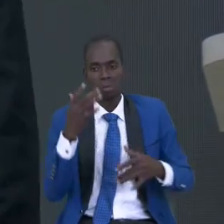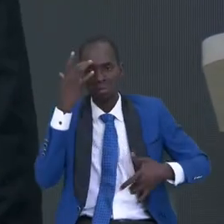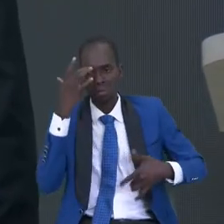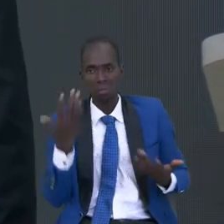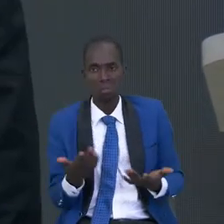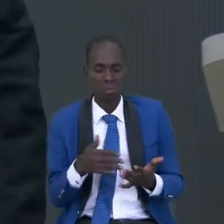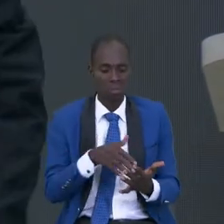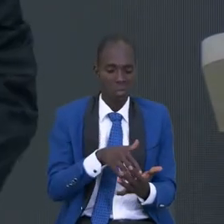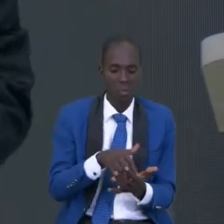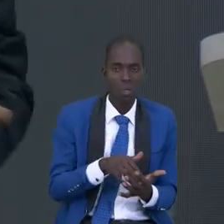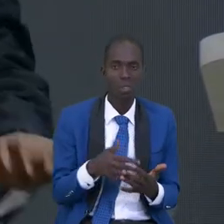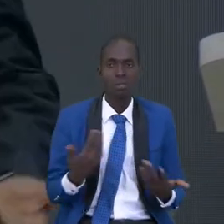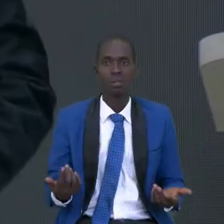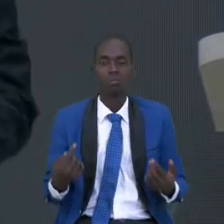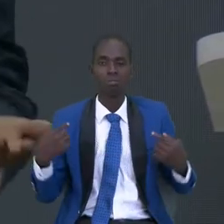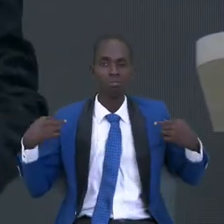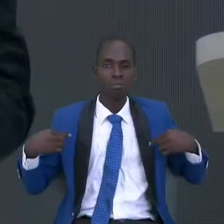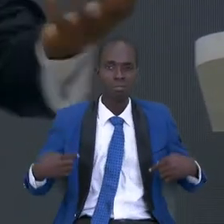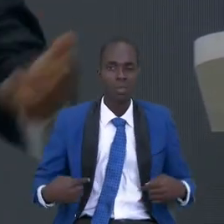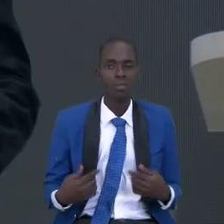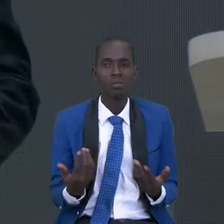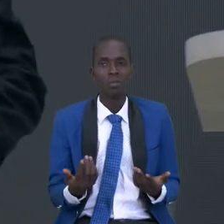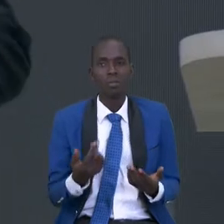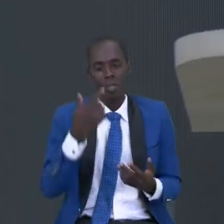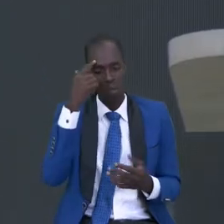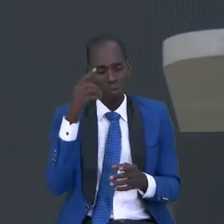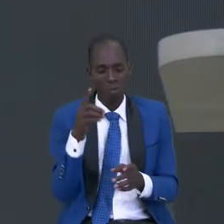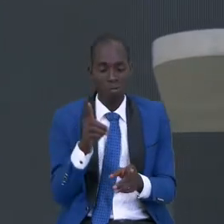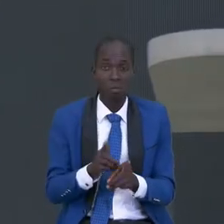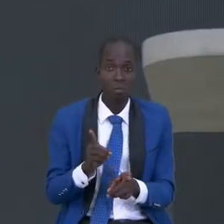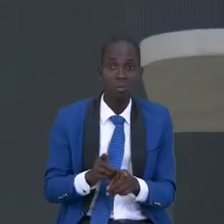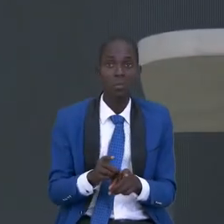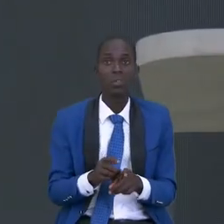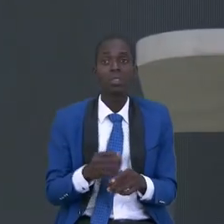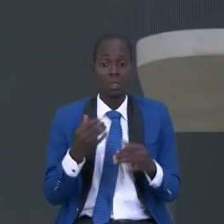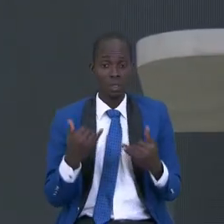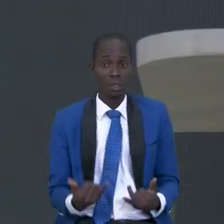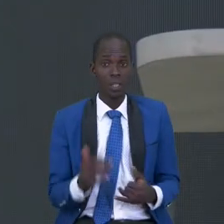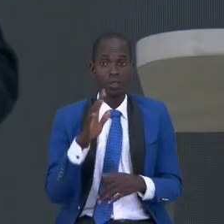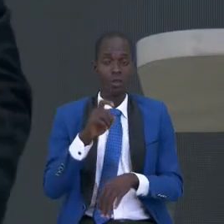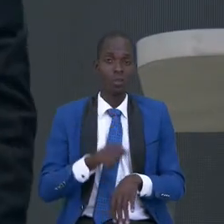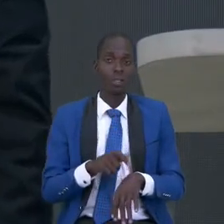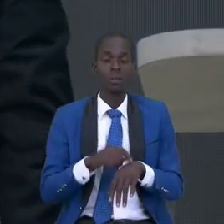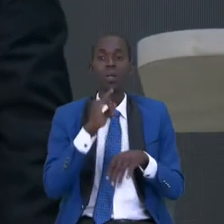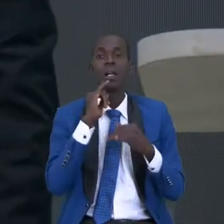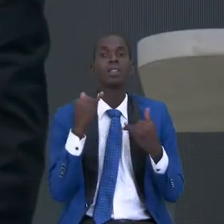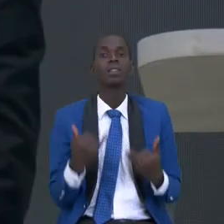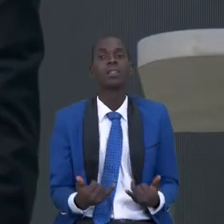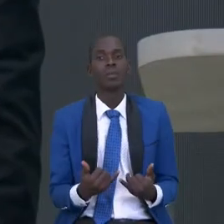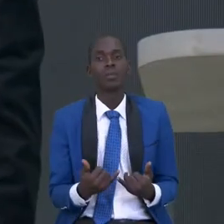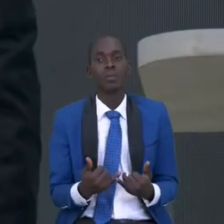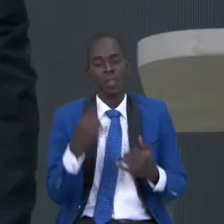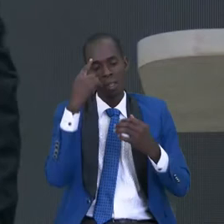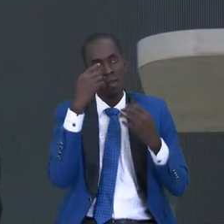of infirmity, because of impotence, now your day has come. Faith in